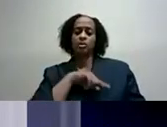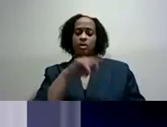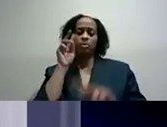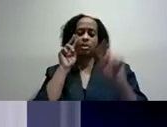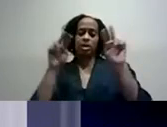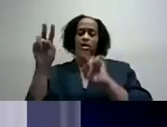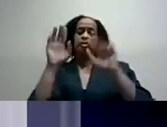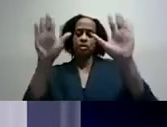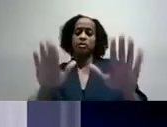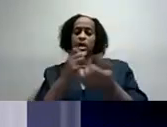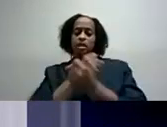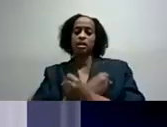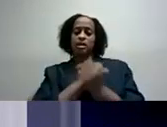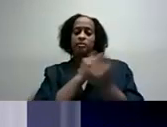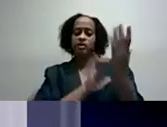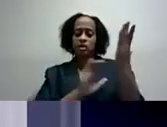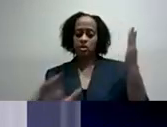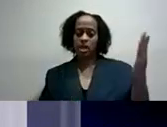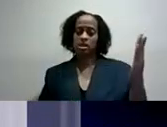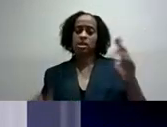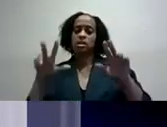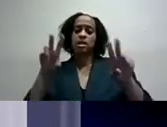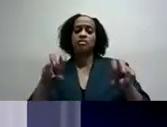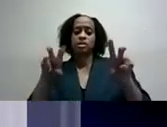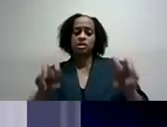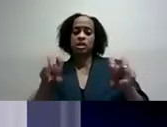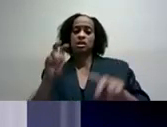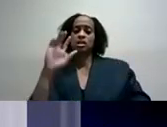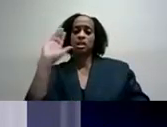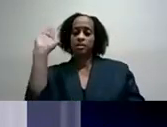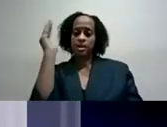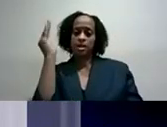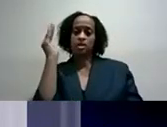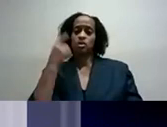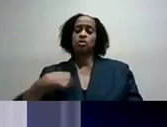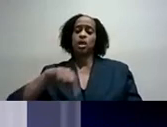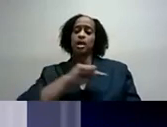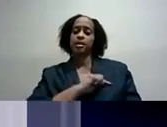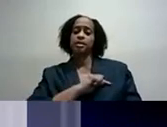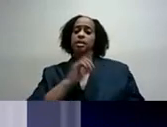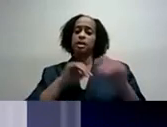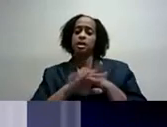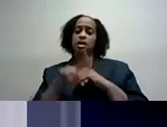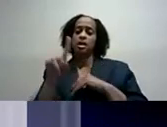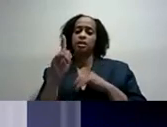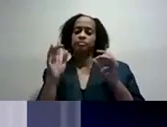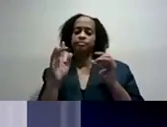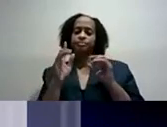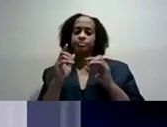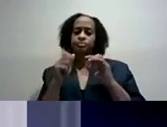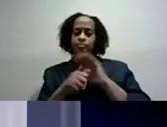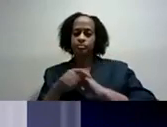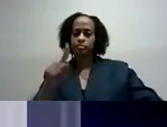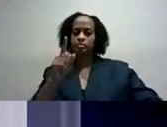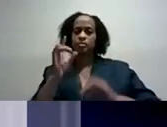great love of Christ, selfishness appears to us in a hideous and